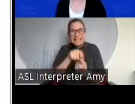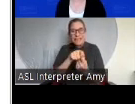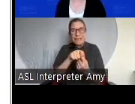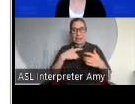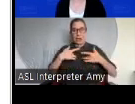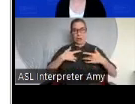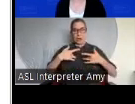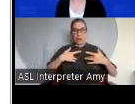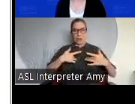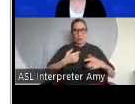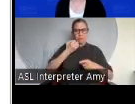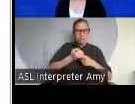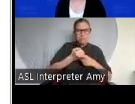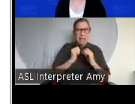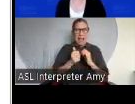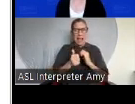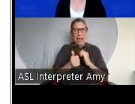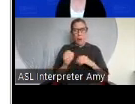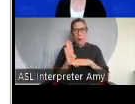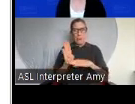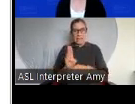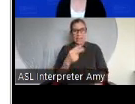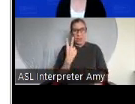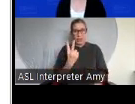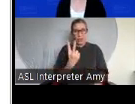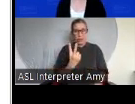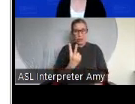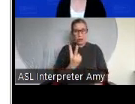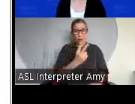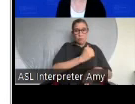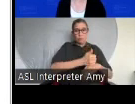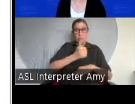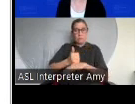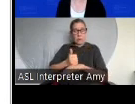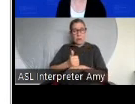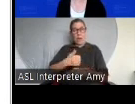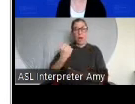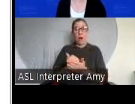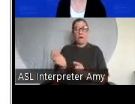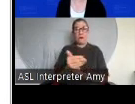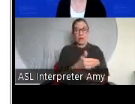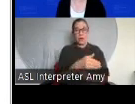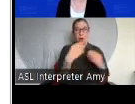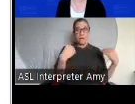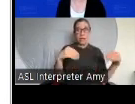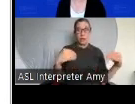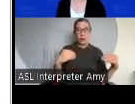concern. There are two businesses in particular, a fresh fish store and the International Grocery. They've